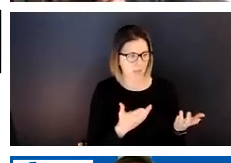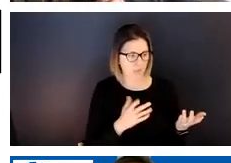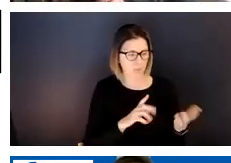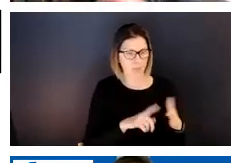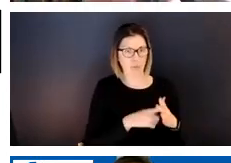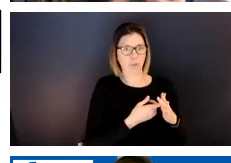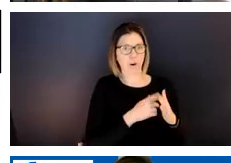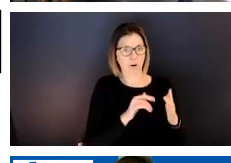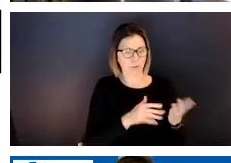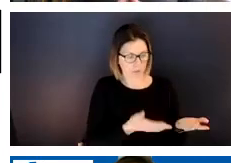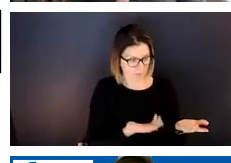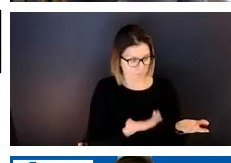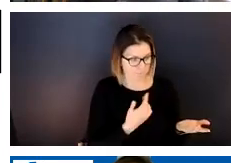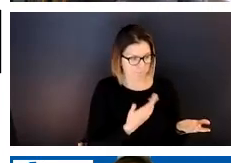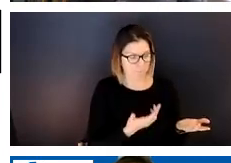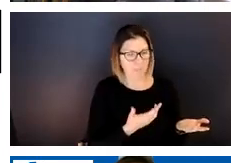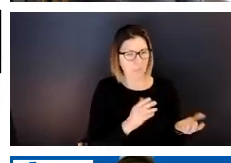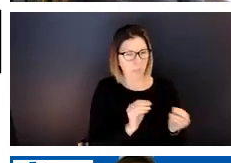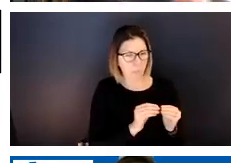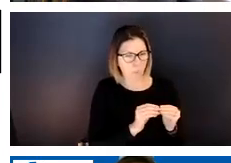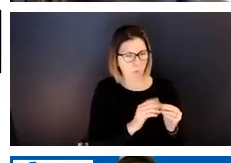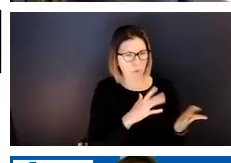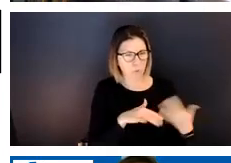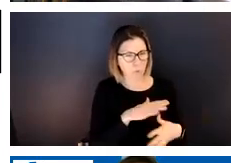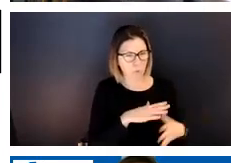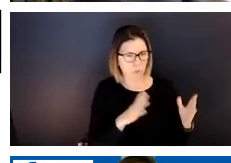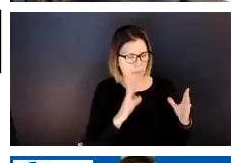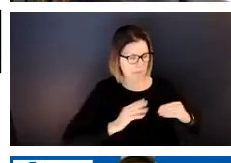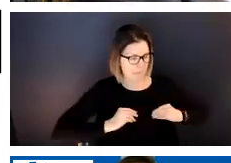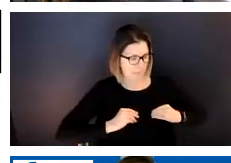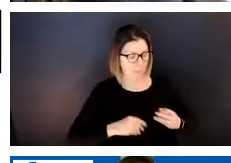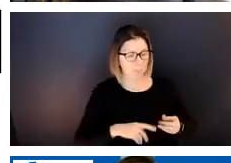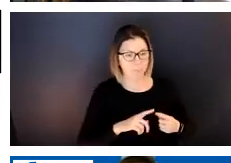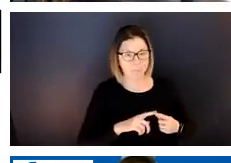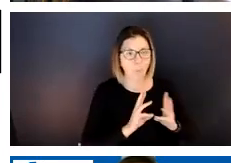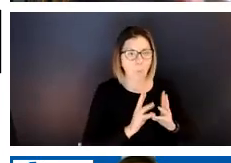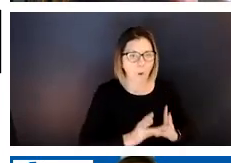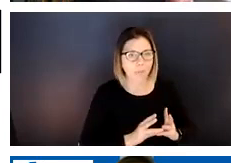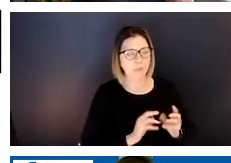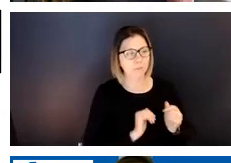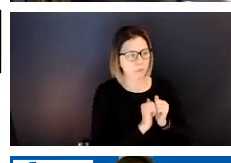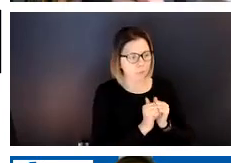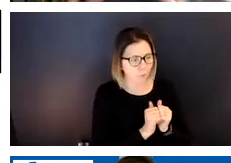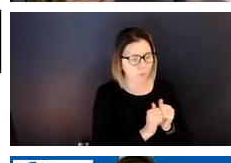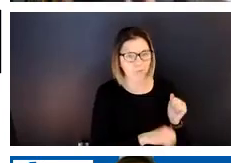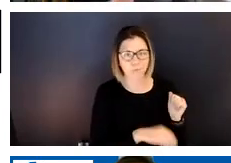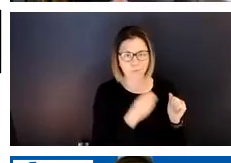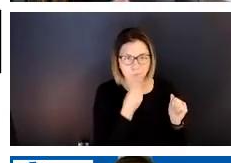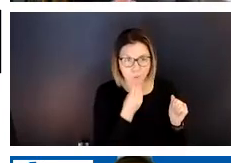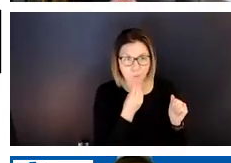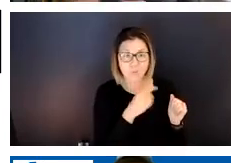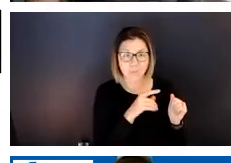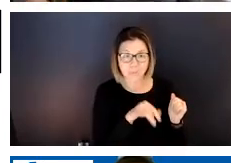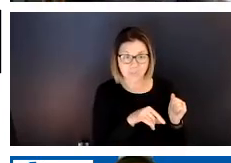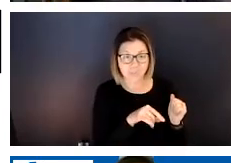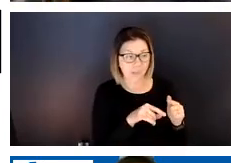conversation that will be more socially expected? The weather, sports, food, those are very common